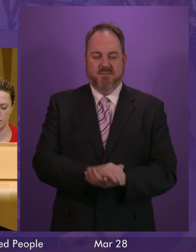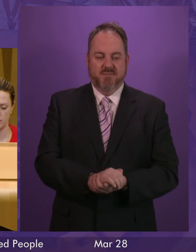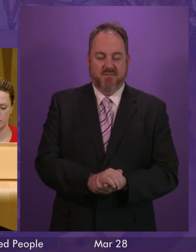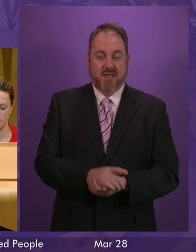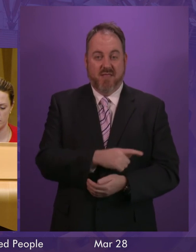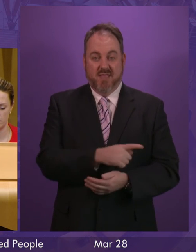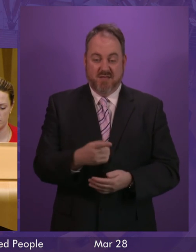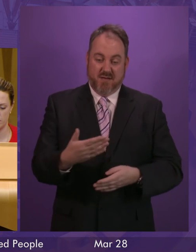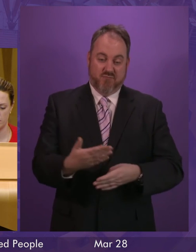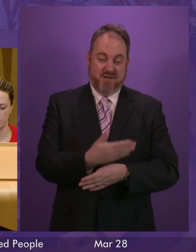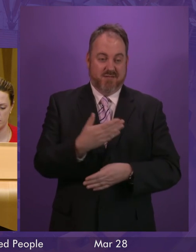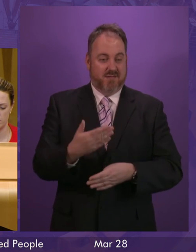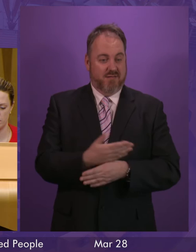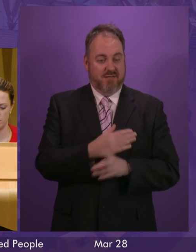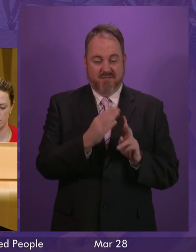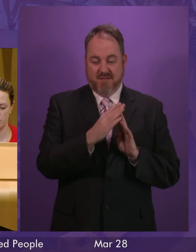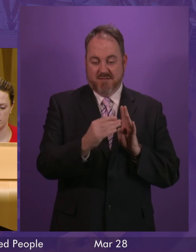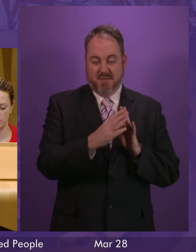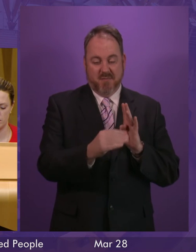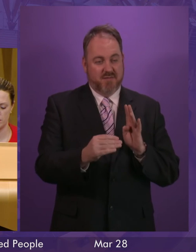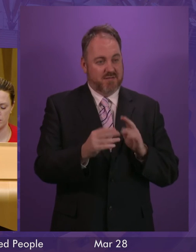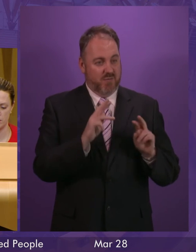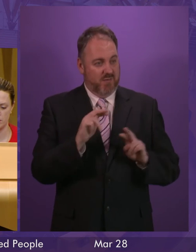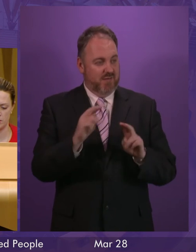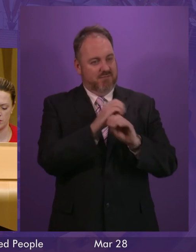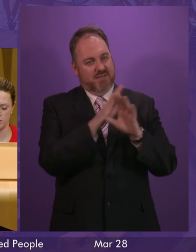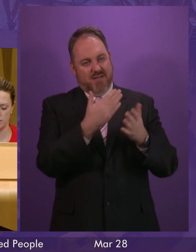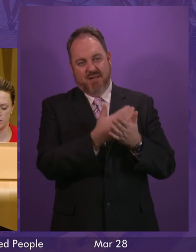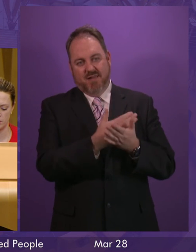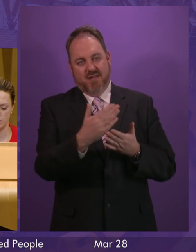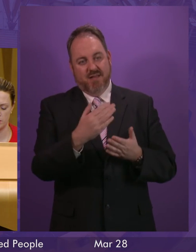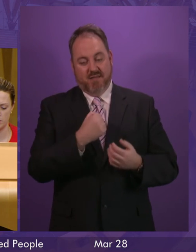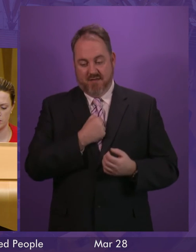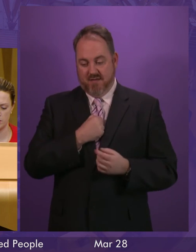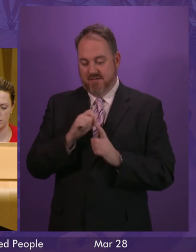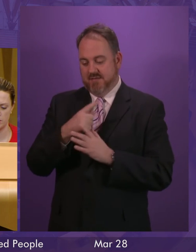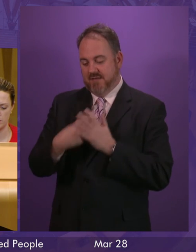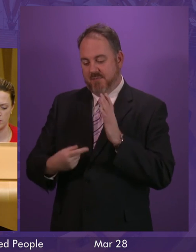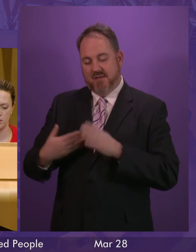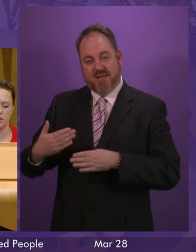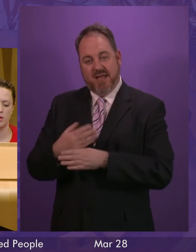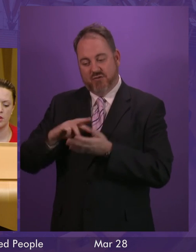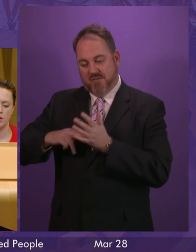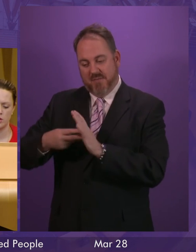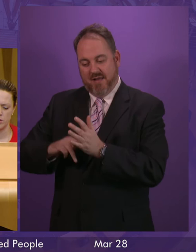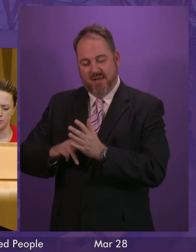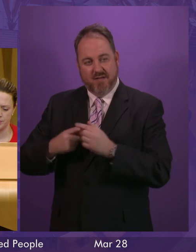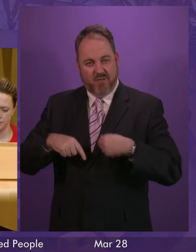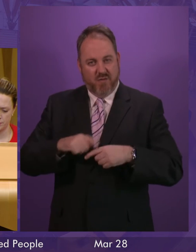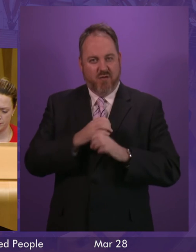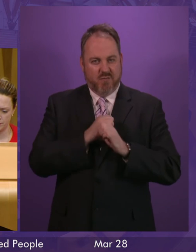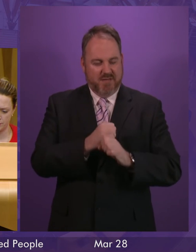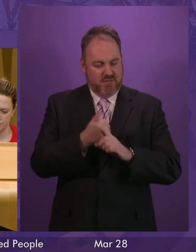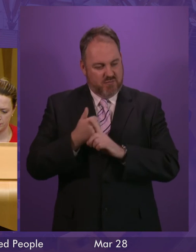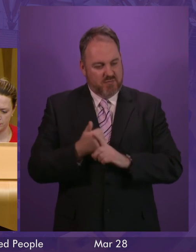examples are set against a policy backdrop with our Disability Action Plan produced by the Scottish Government with the commitment to the principles of the